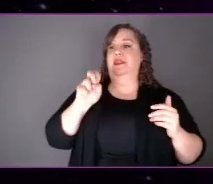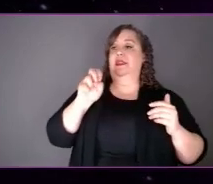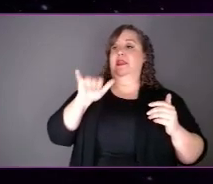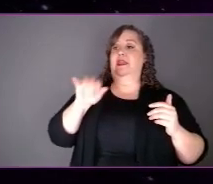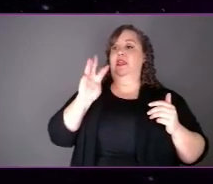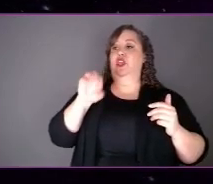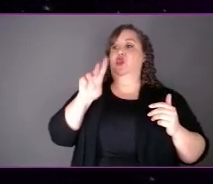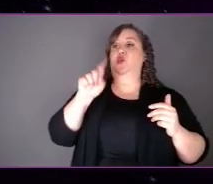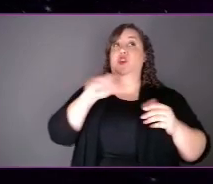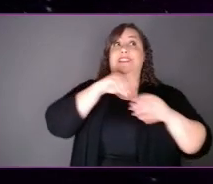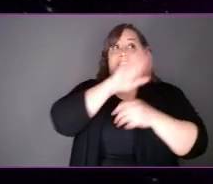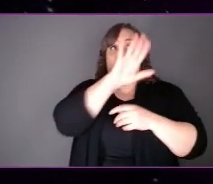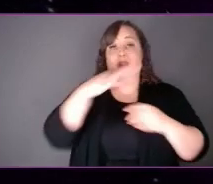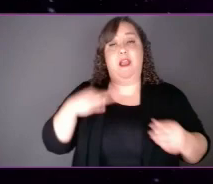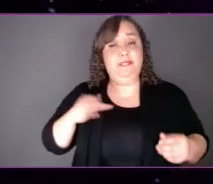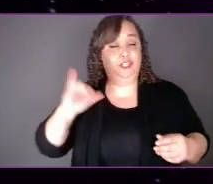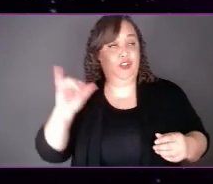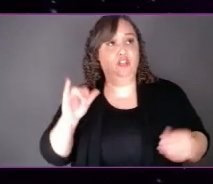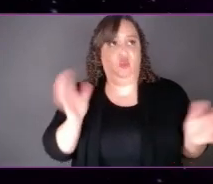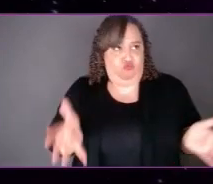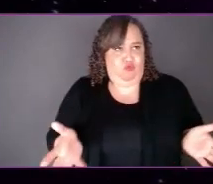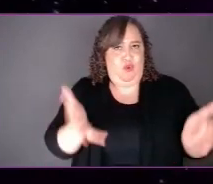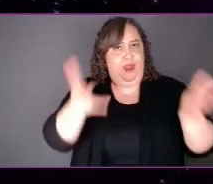too. So get out there and get involved.